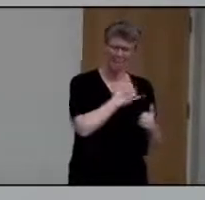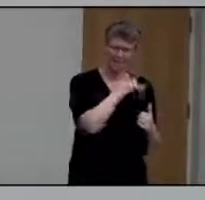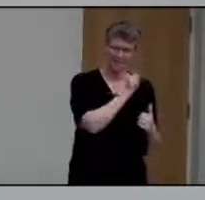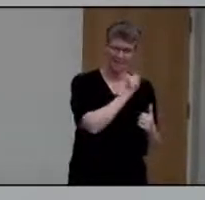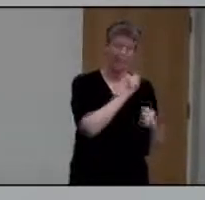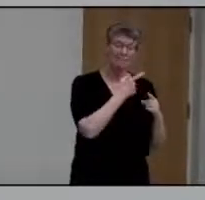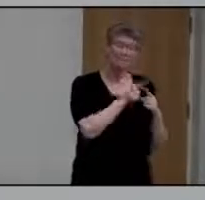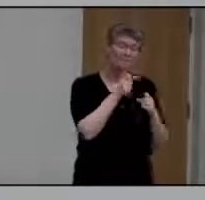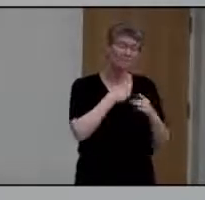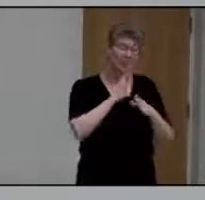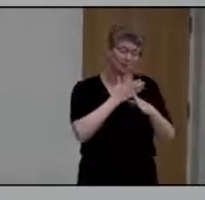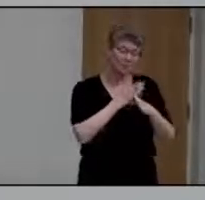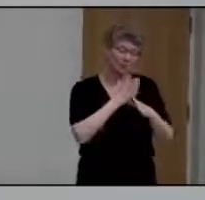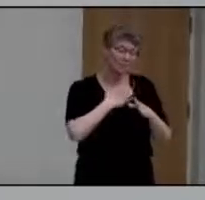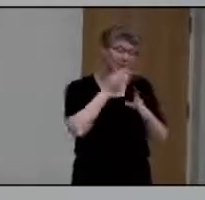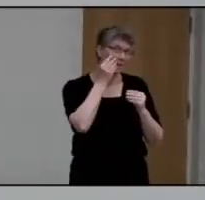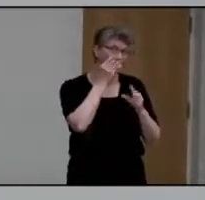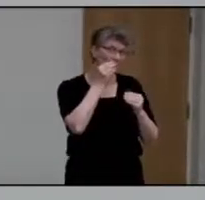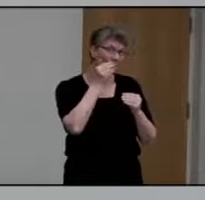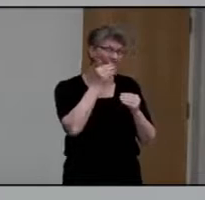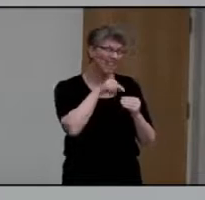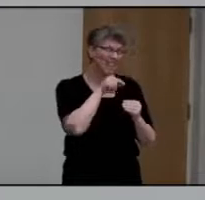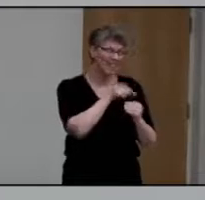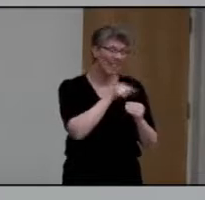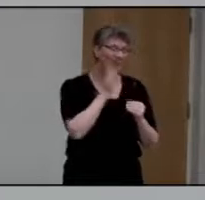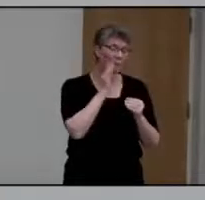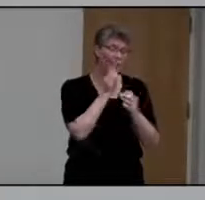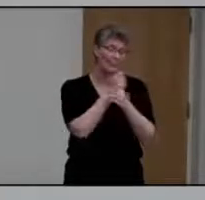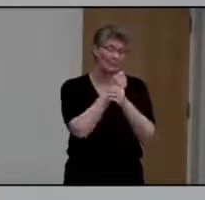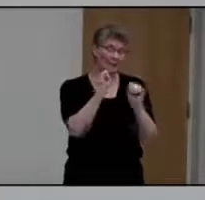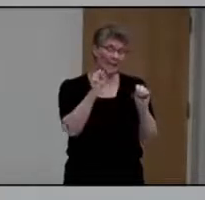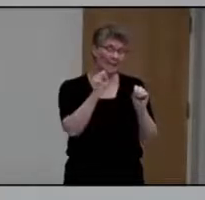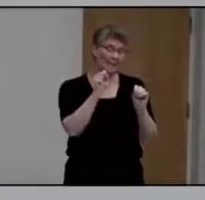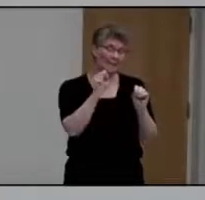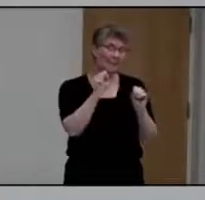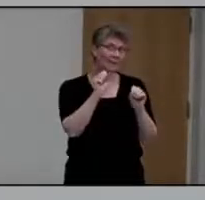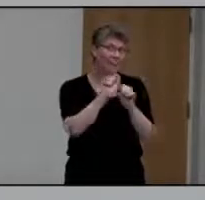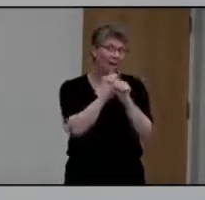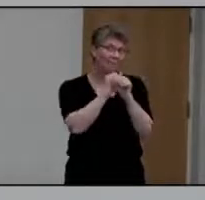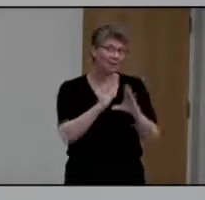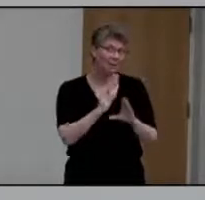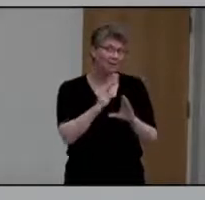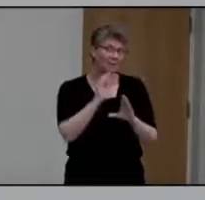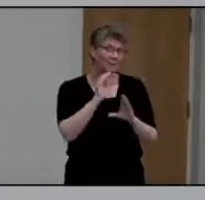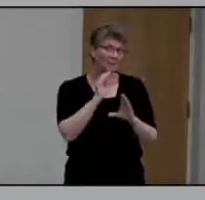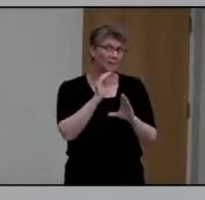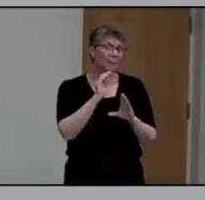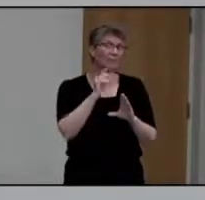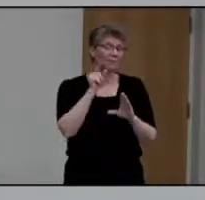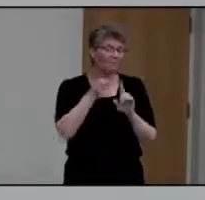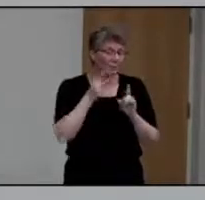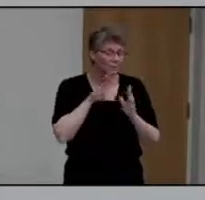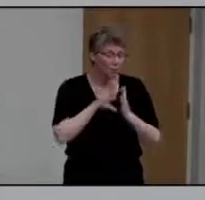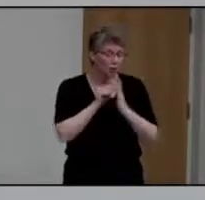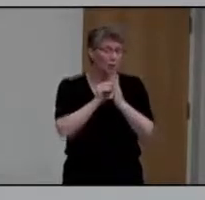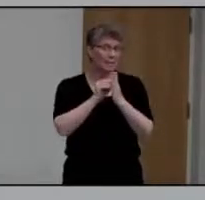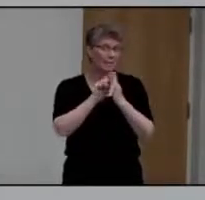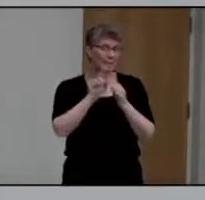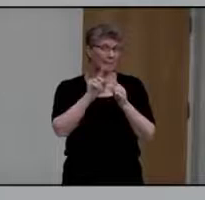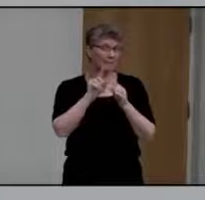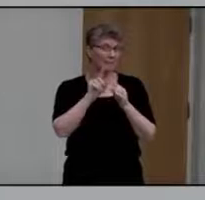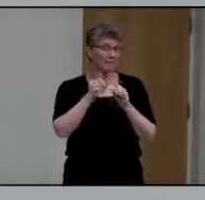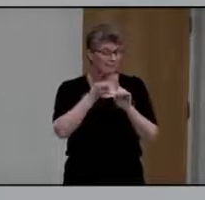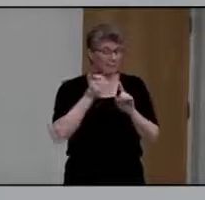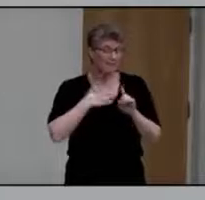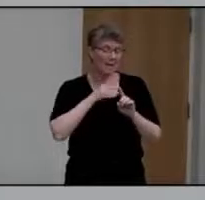Albertans something, I think it's my responsibility as a citizen, as long as we live in a place where we have public health care. So I think the conversations